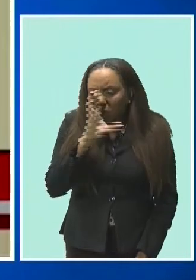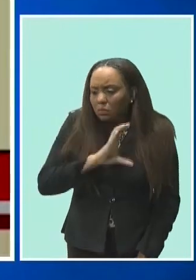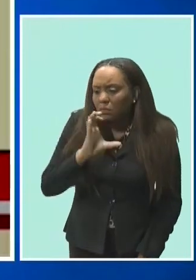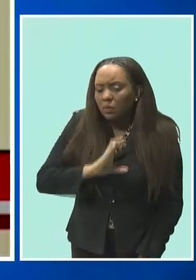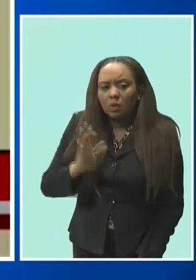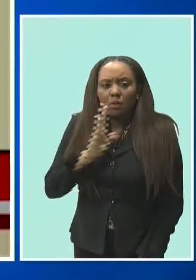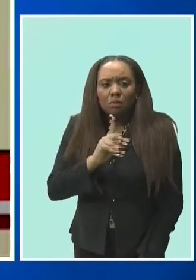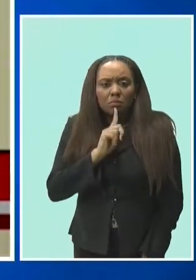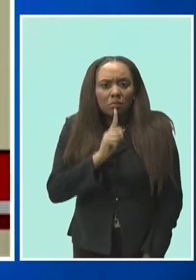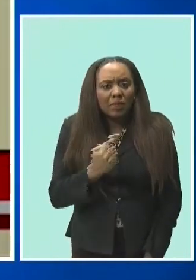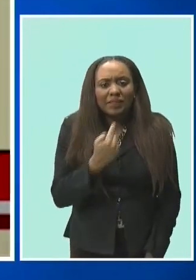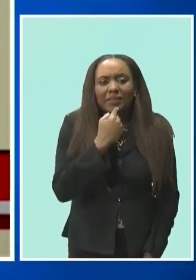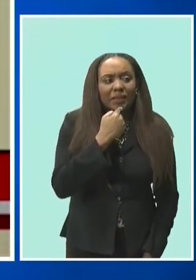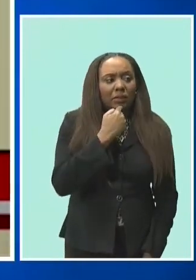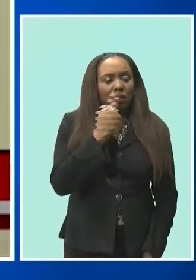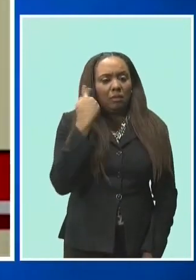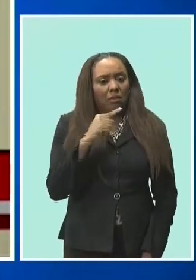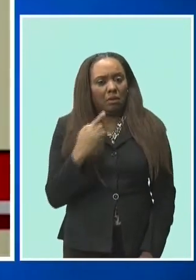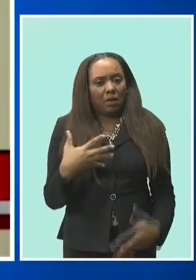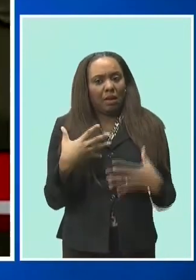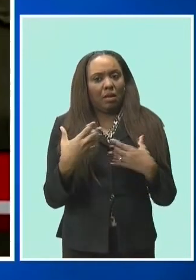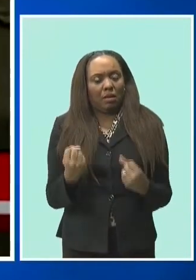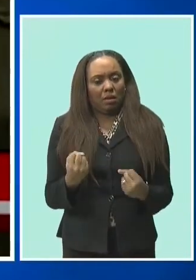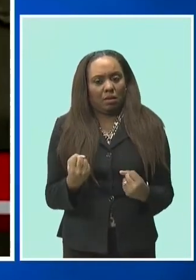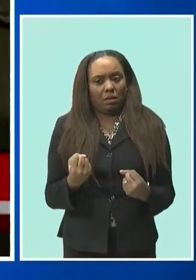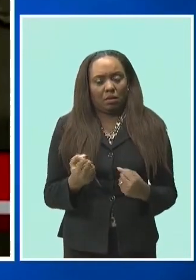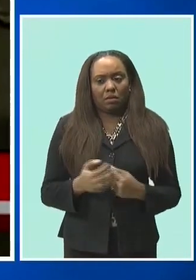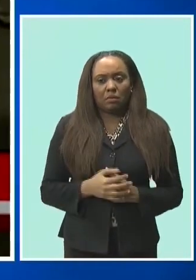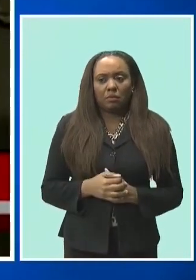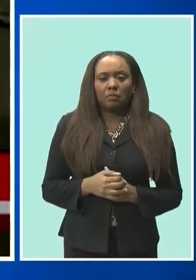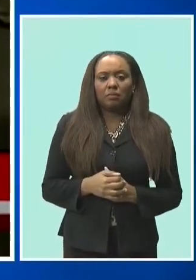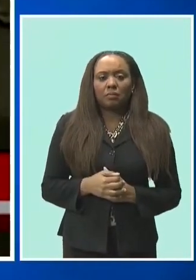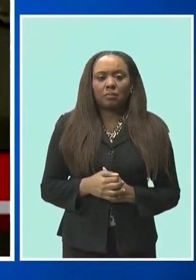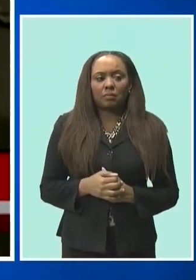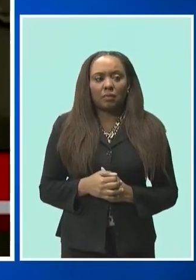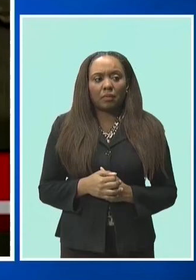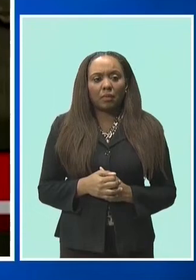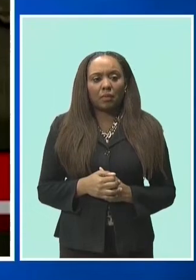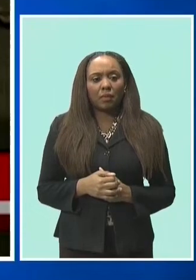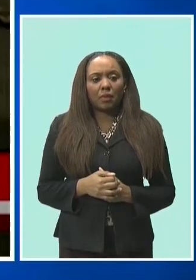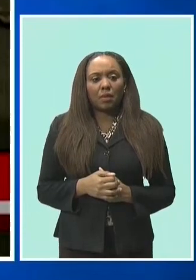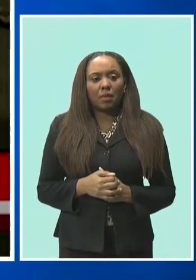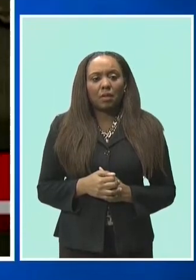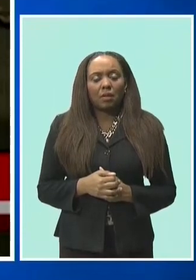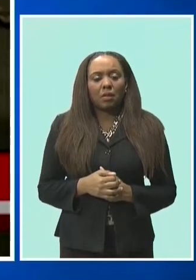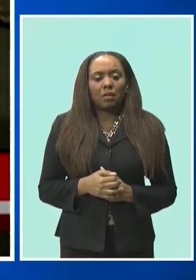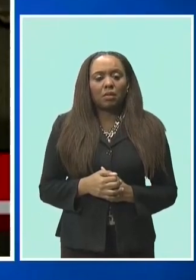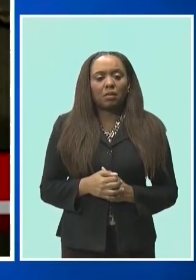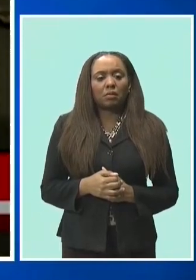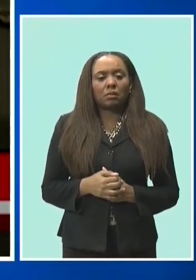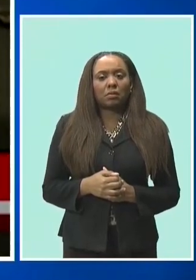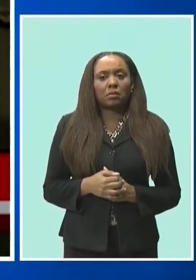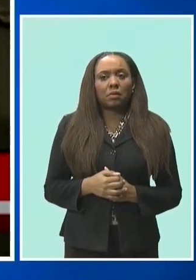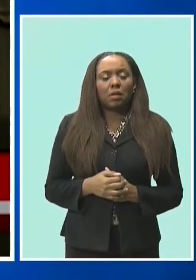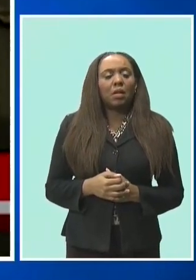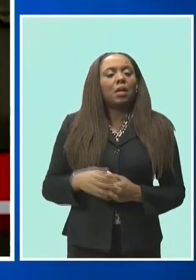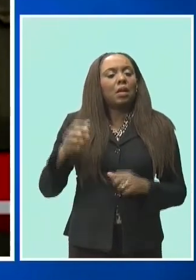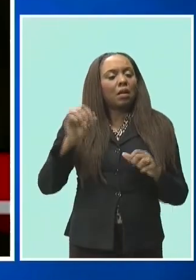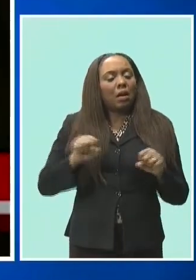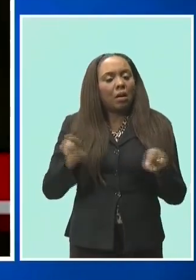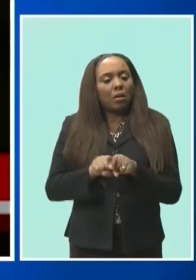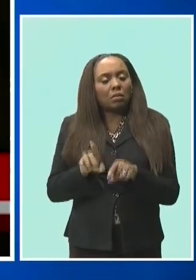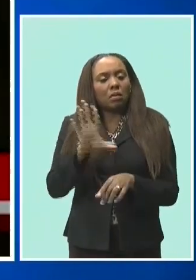serious threat to the health of our citizens. He said it can even act as a major source of funding for organized terrorist